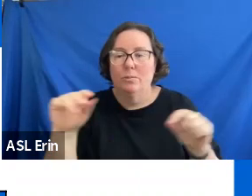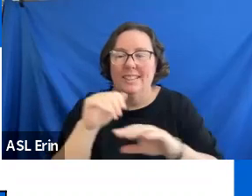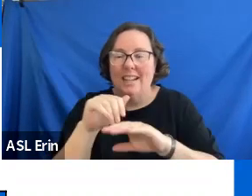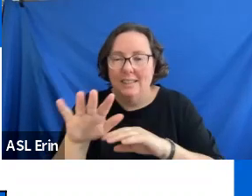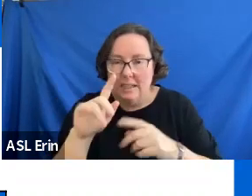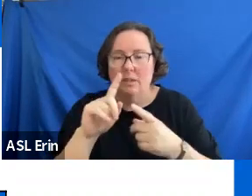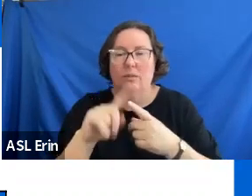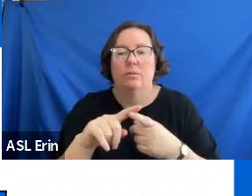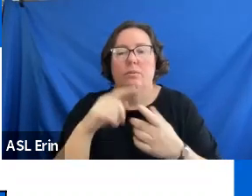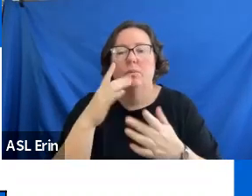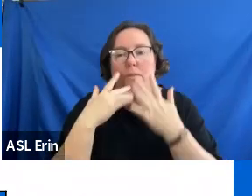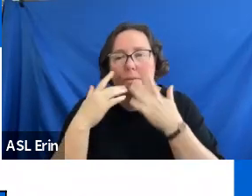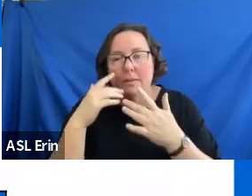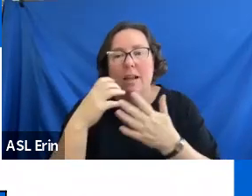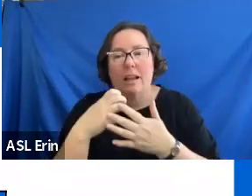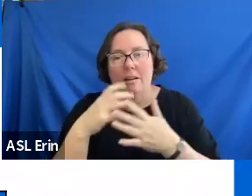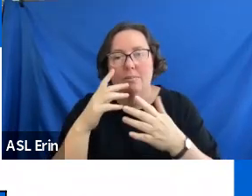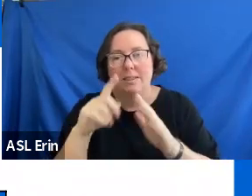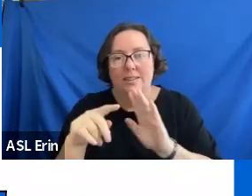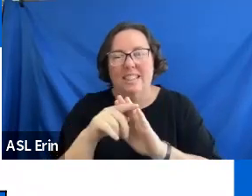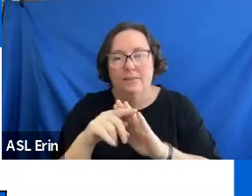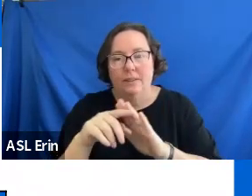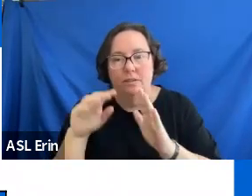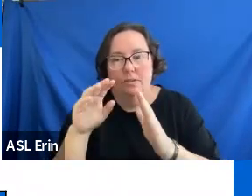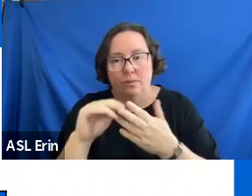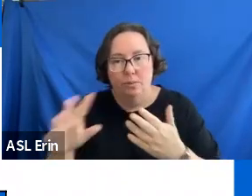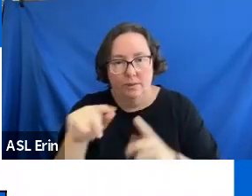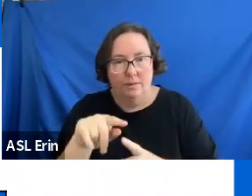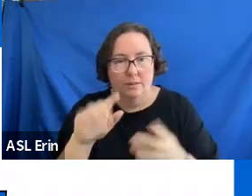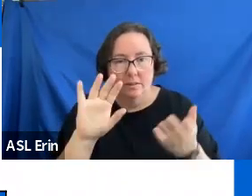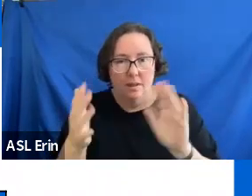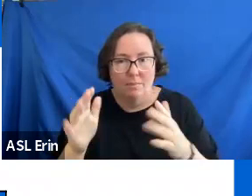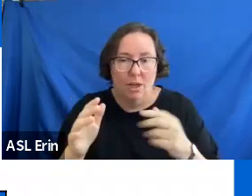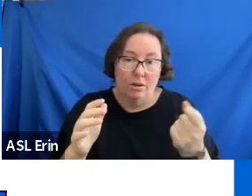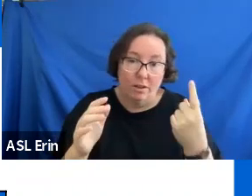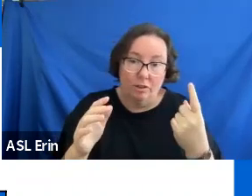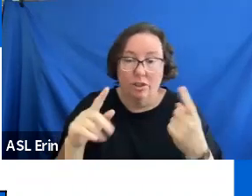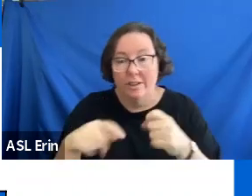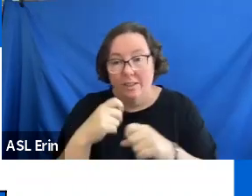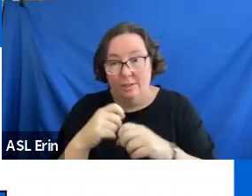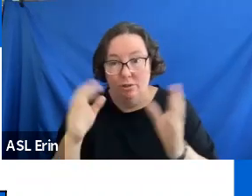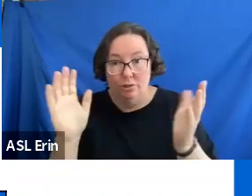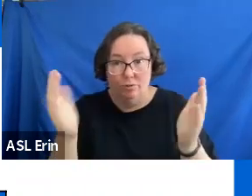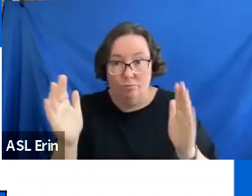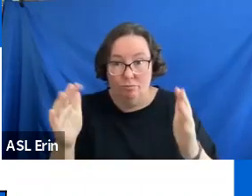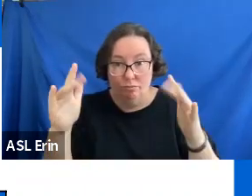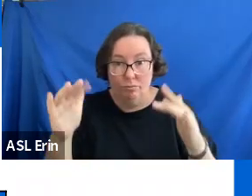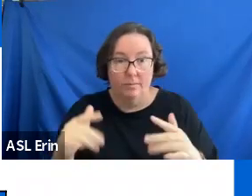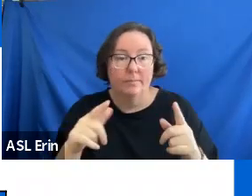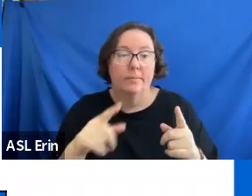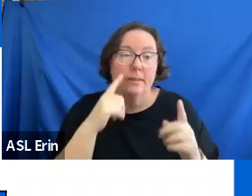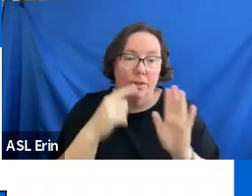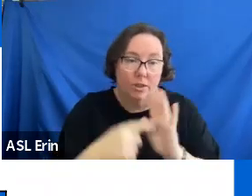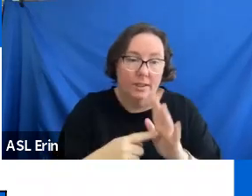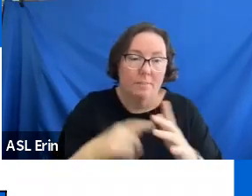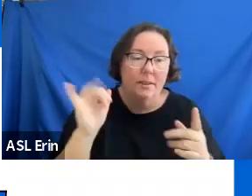There is a 2-year comparison, last year to this year. So for example,